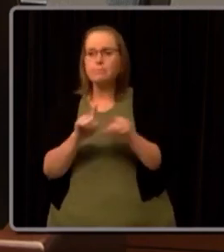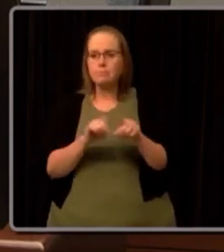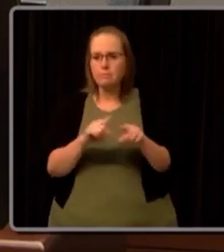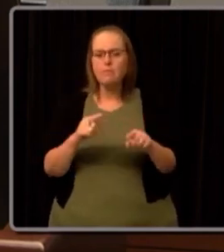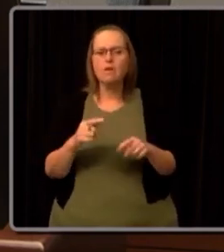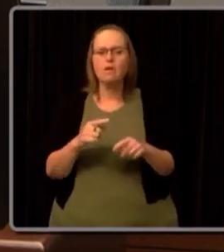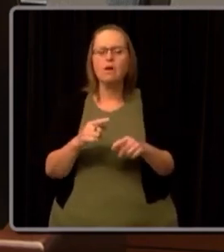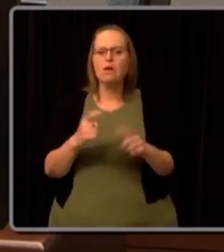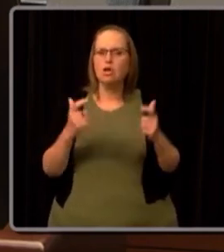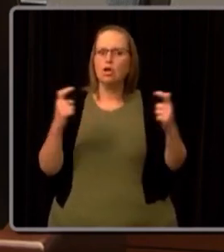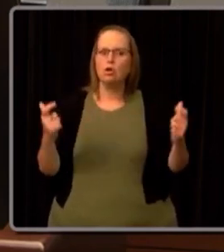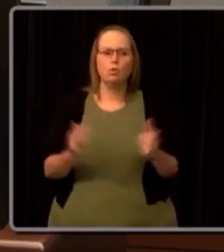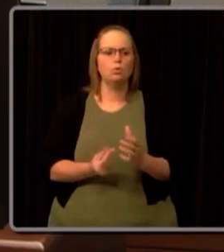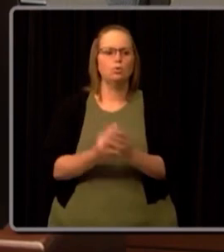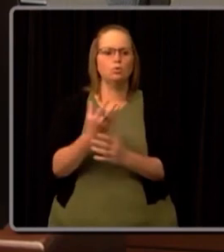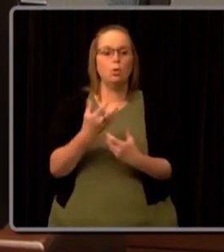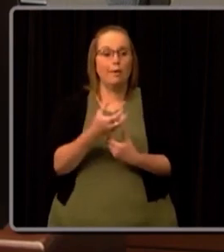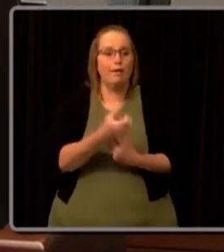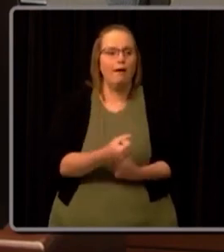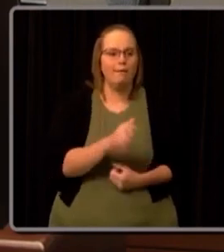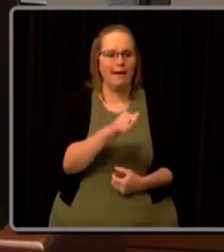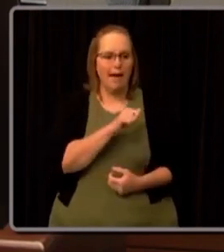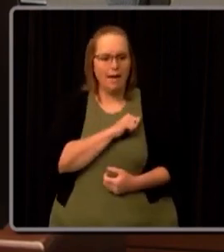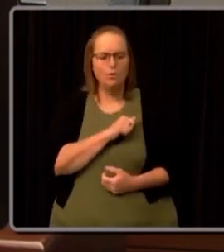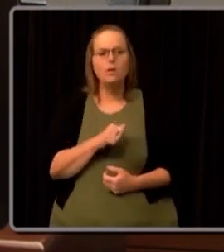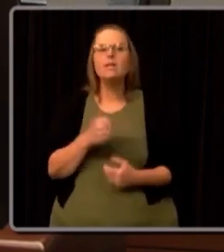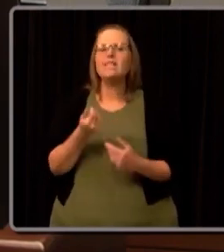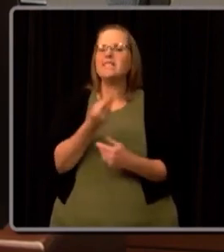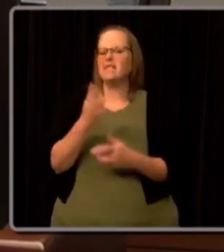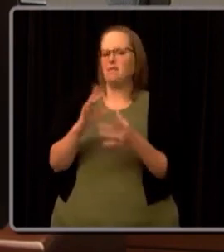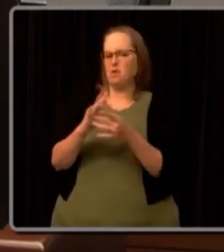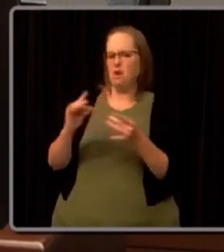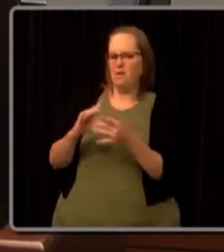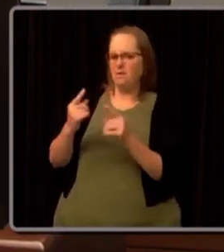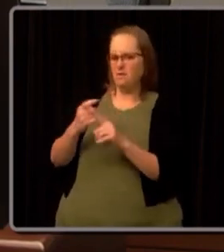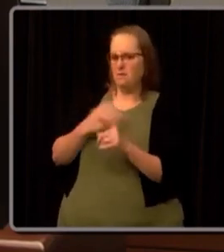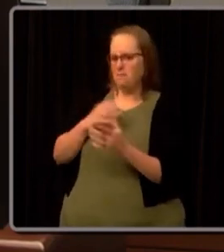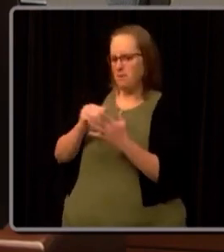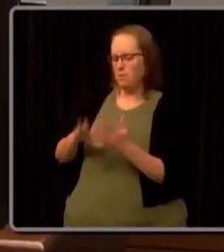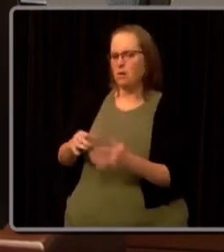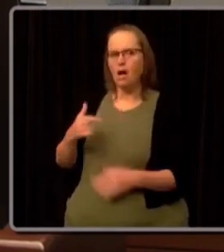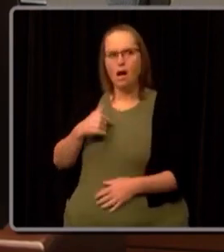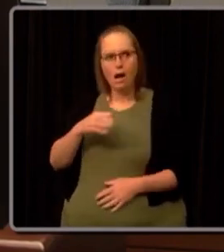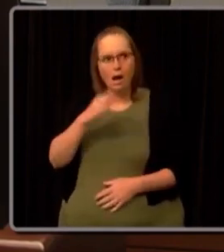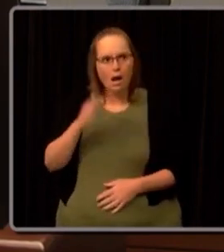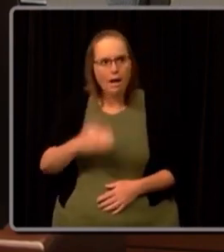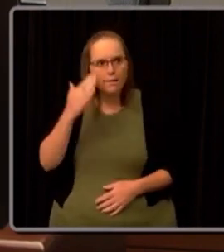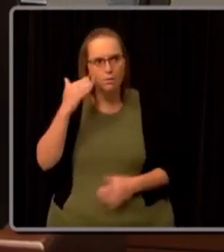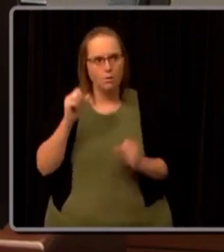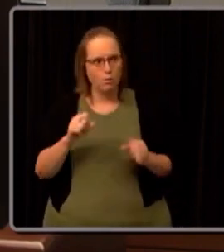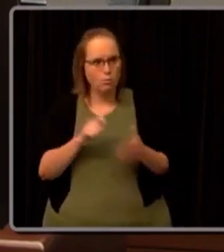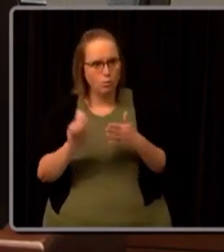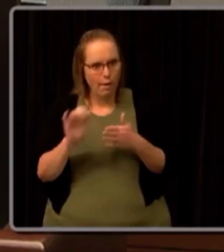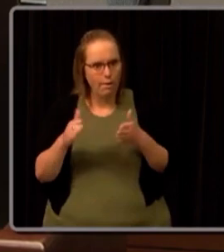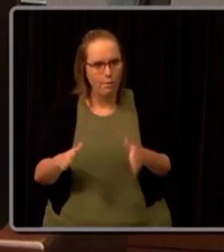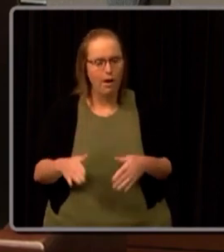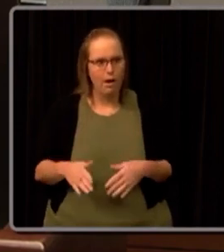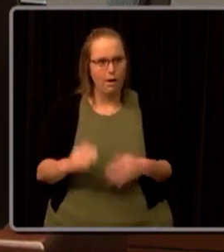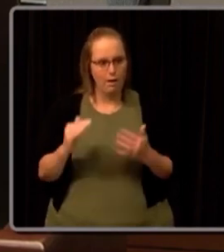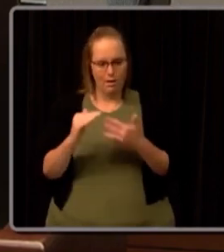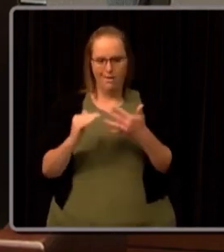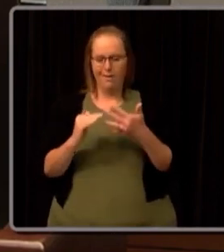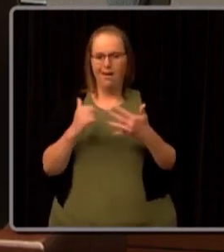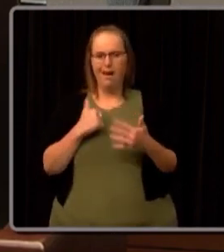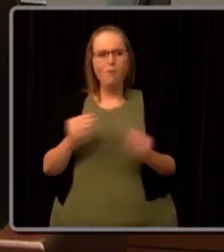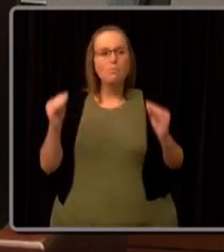growth in the confidence and attitude. Here are several comments I received. I never knew I could write like this. It got me more excited to write